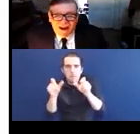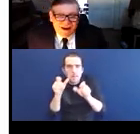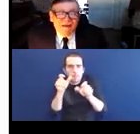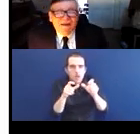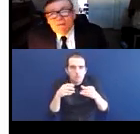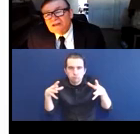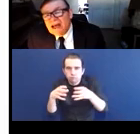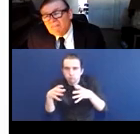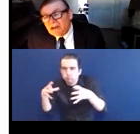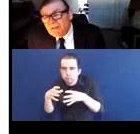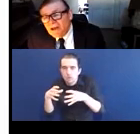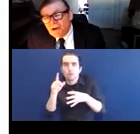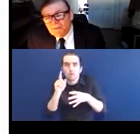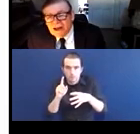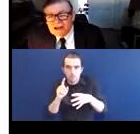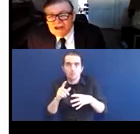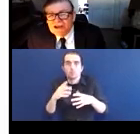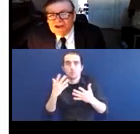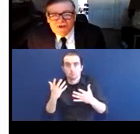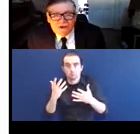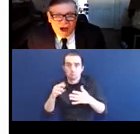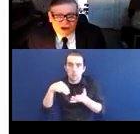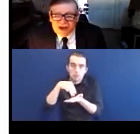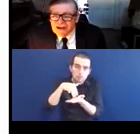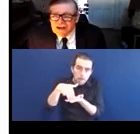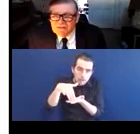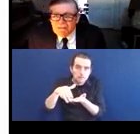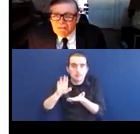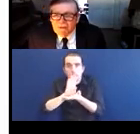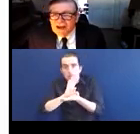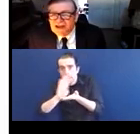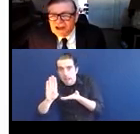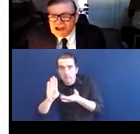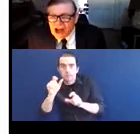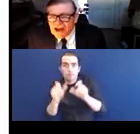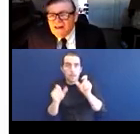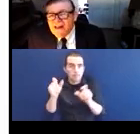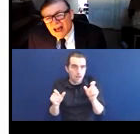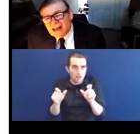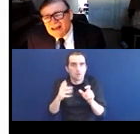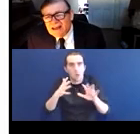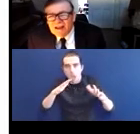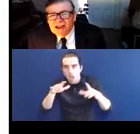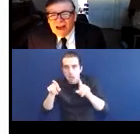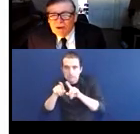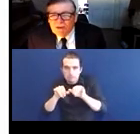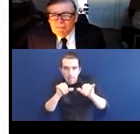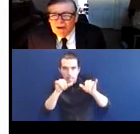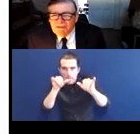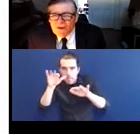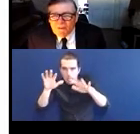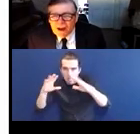geographic area because they have much bigger populations. And the two largest countries by population are China and India. China